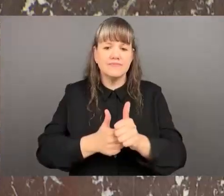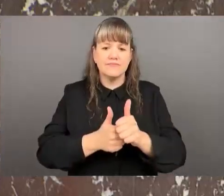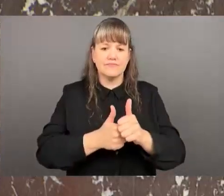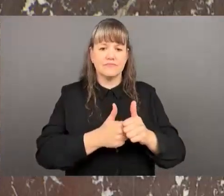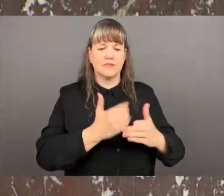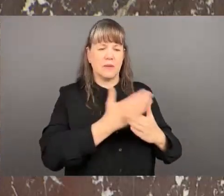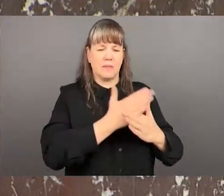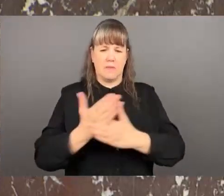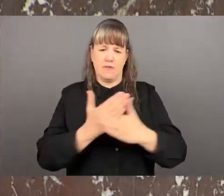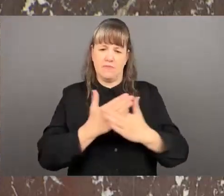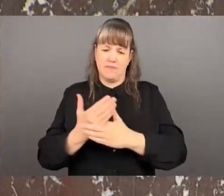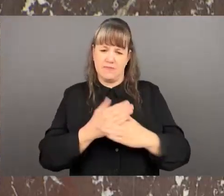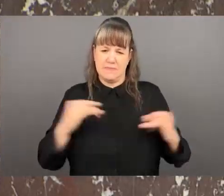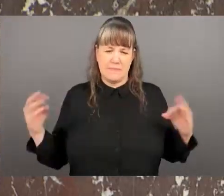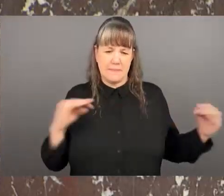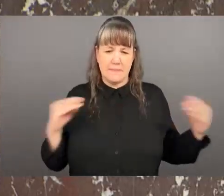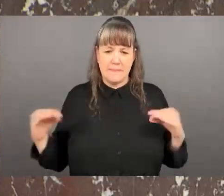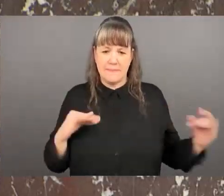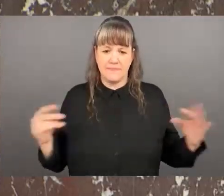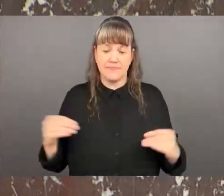Member for Surrey Cloverdale.